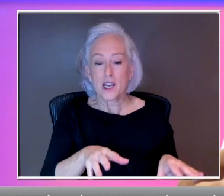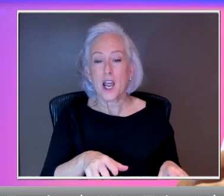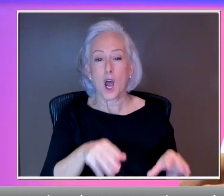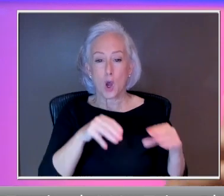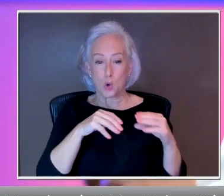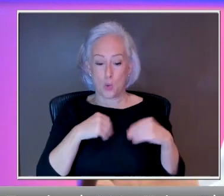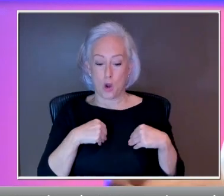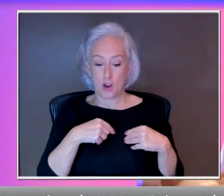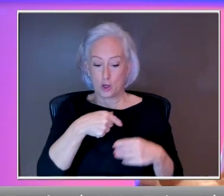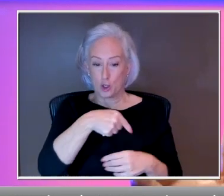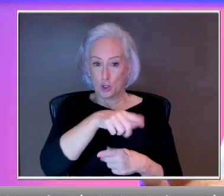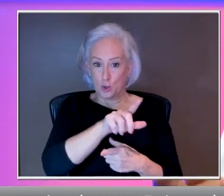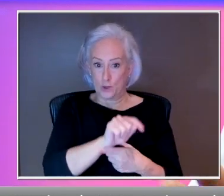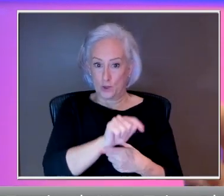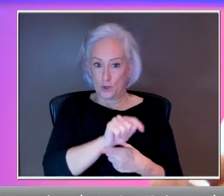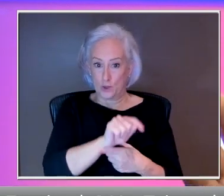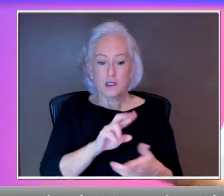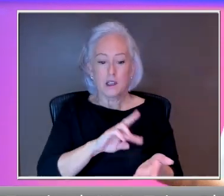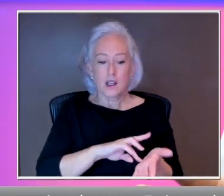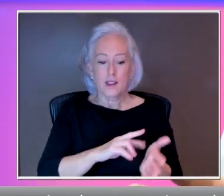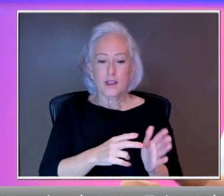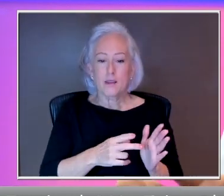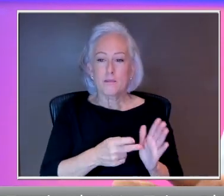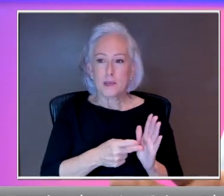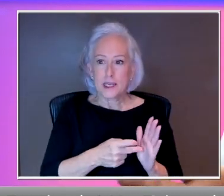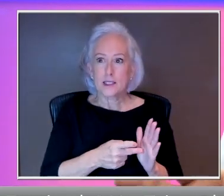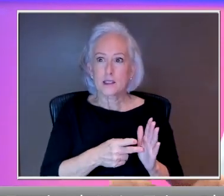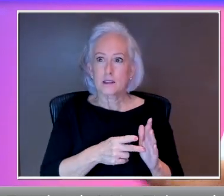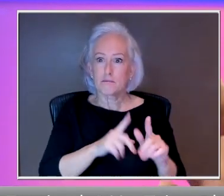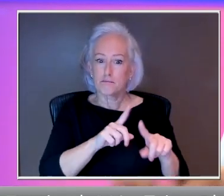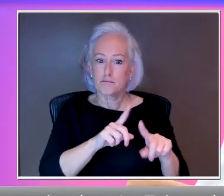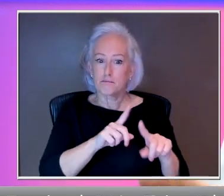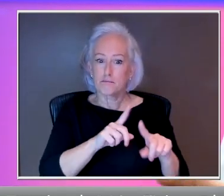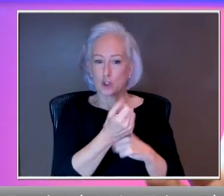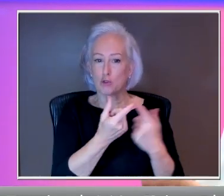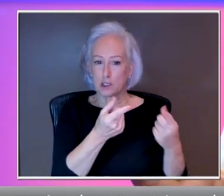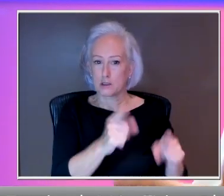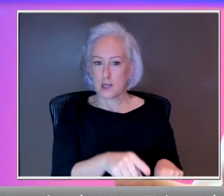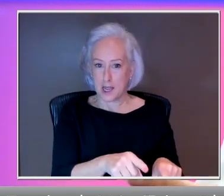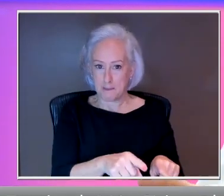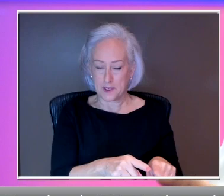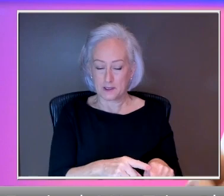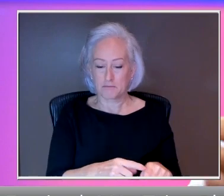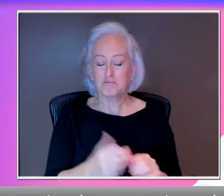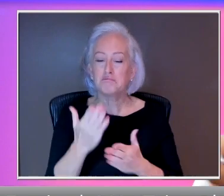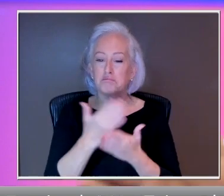of syndrome. So there are certain things that can cause that long